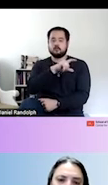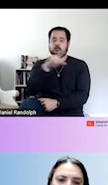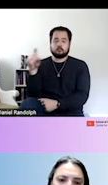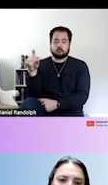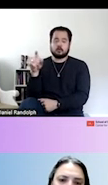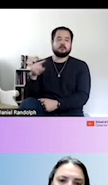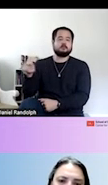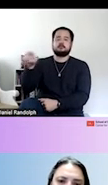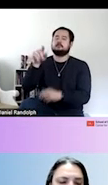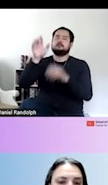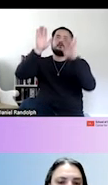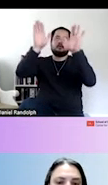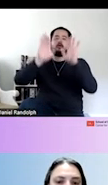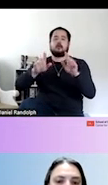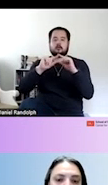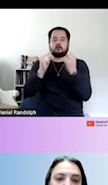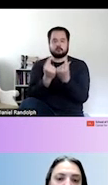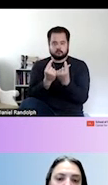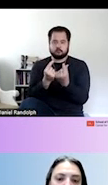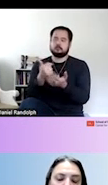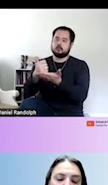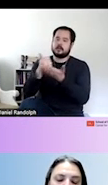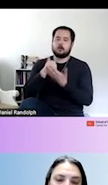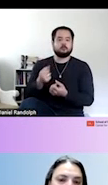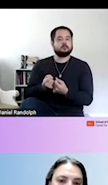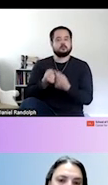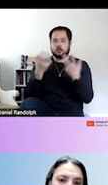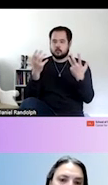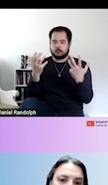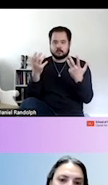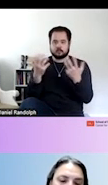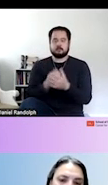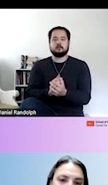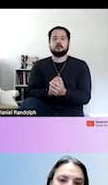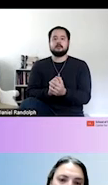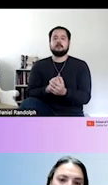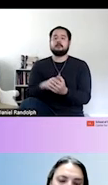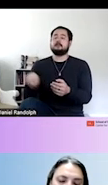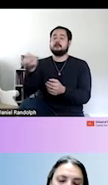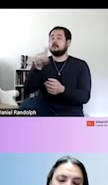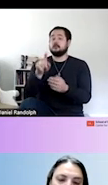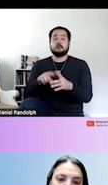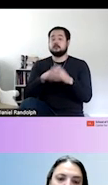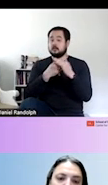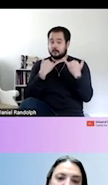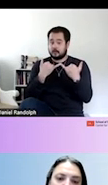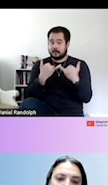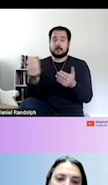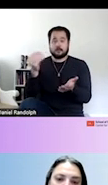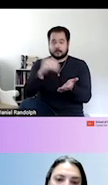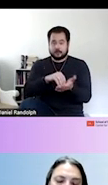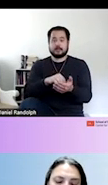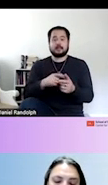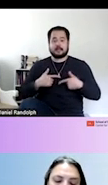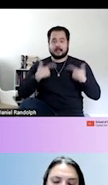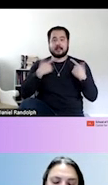They've really been helpful. They'll actually do, and they're starting to come out now again in person with COVID,